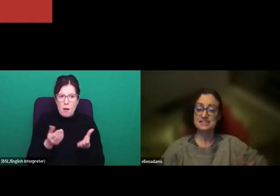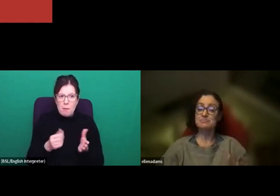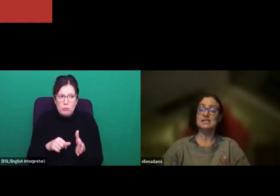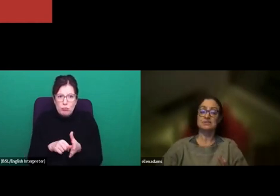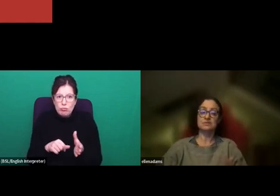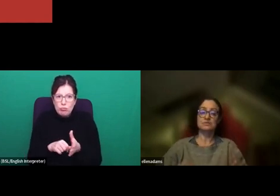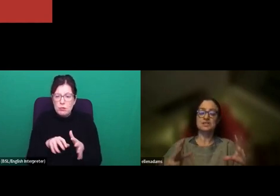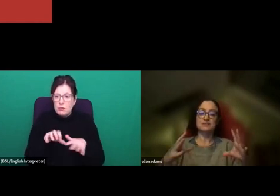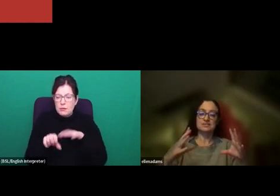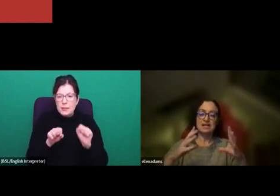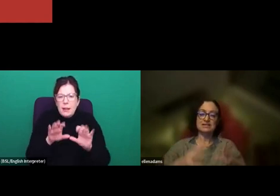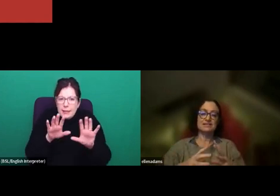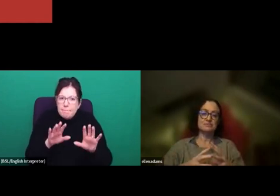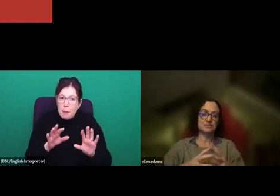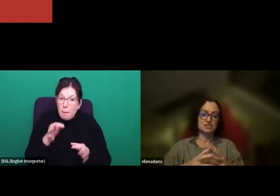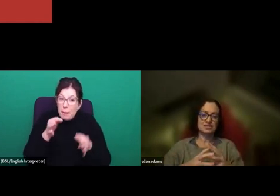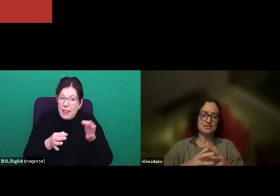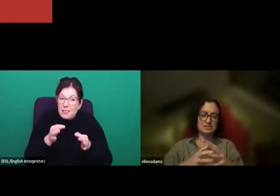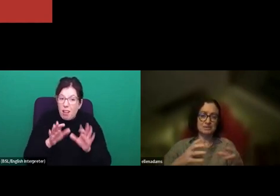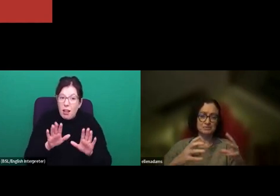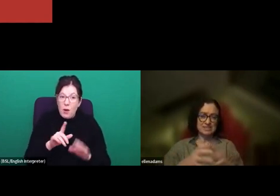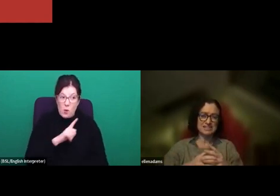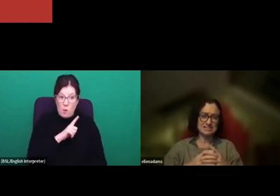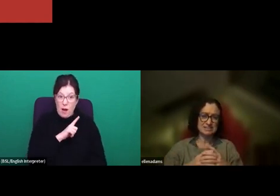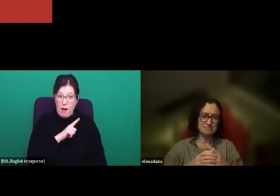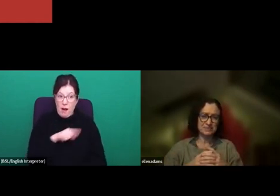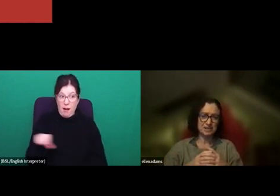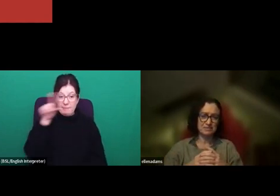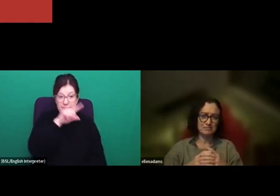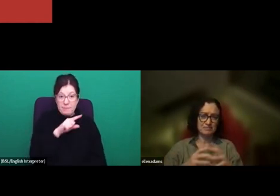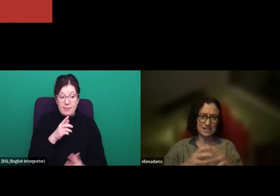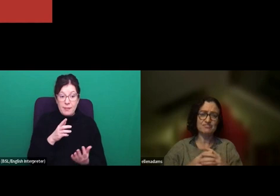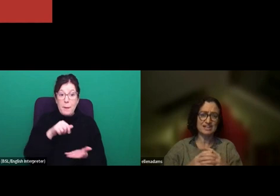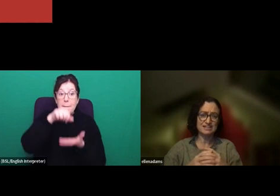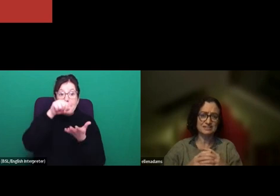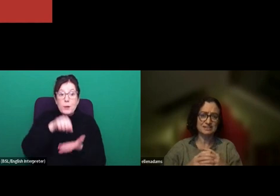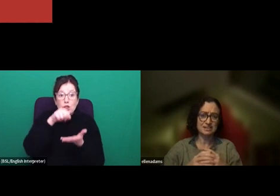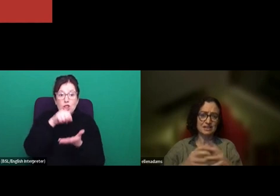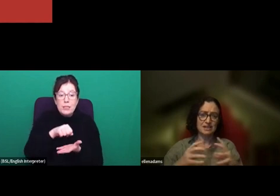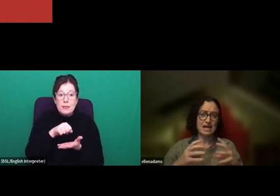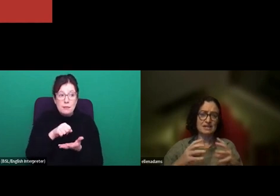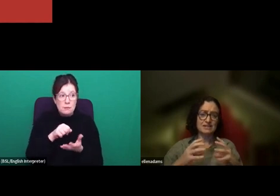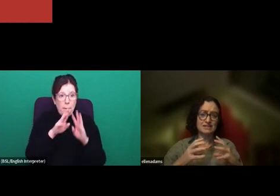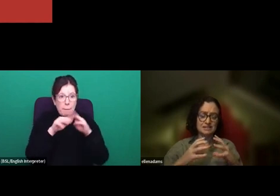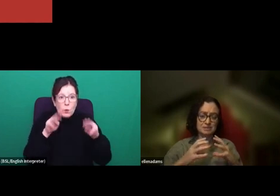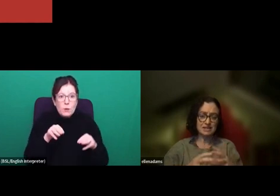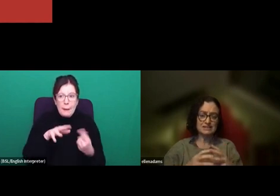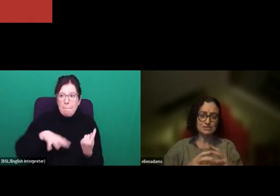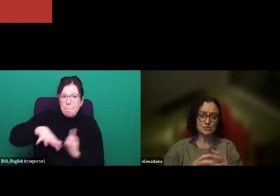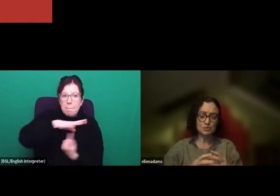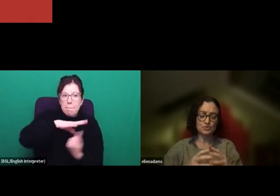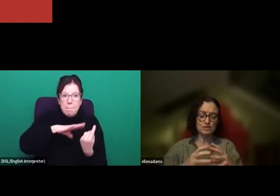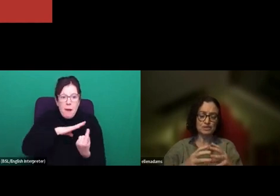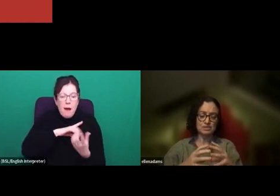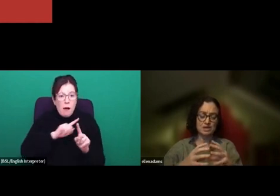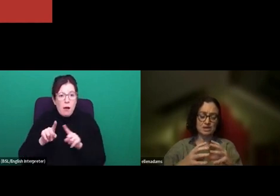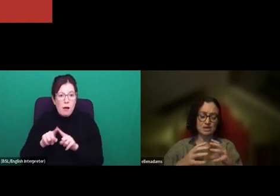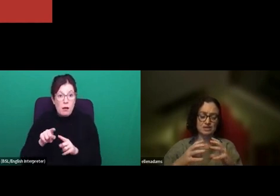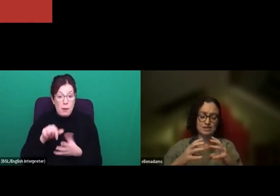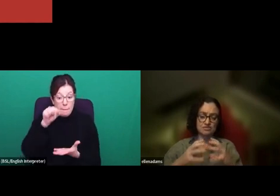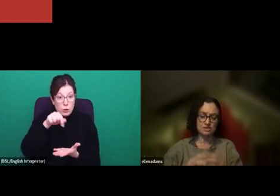and this is political because access budgets need to be protected, ring-fenced, and it needs to be made sure